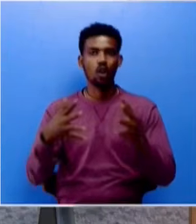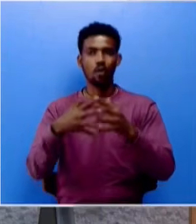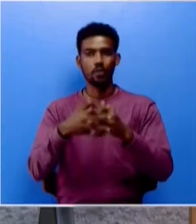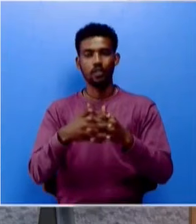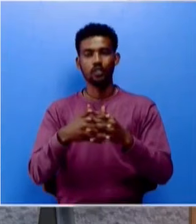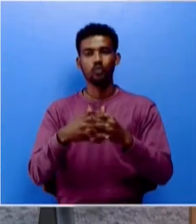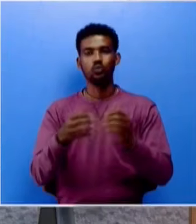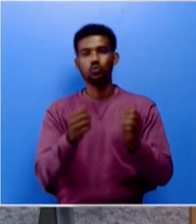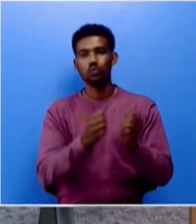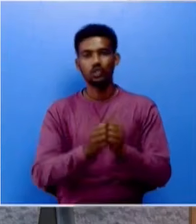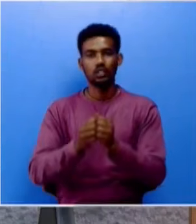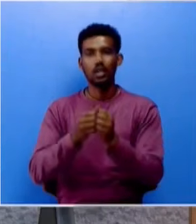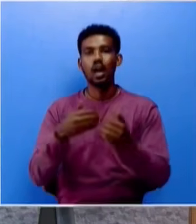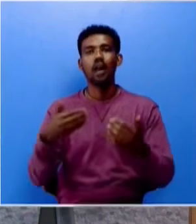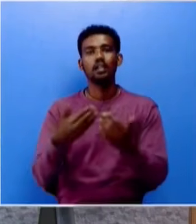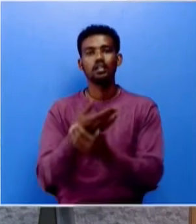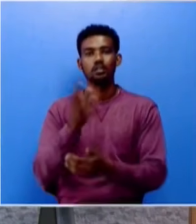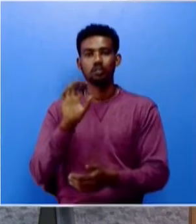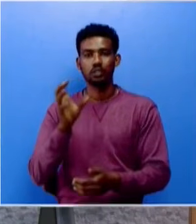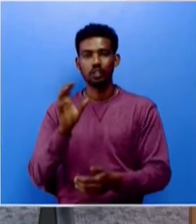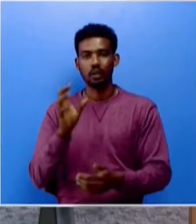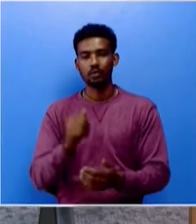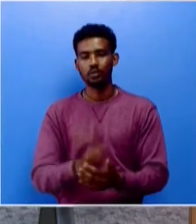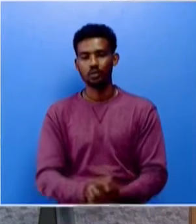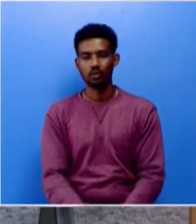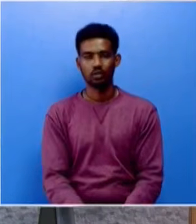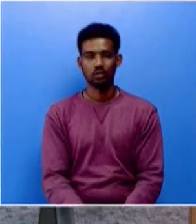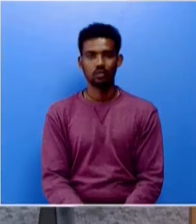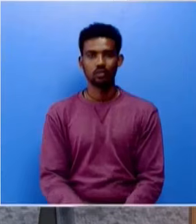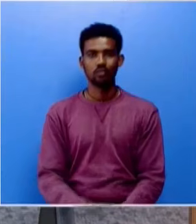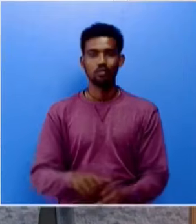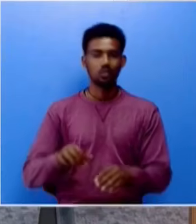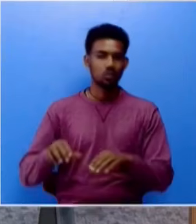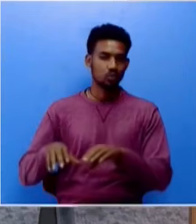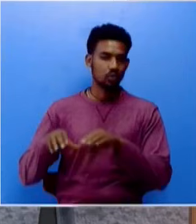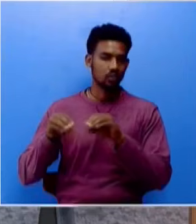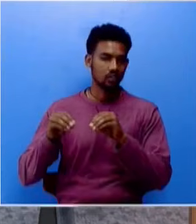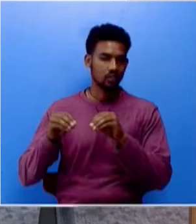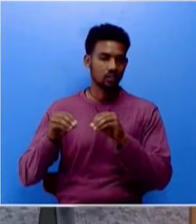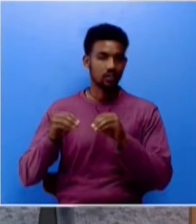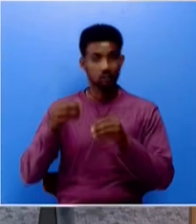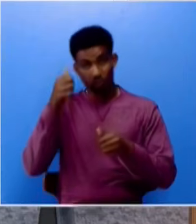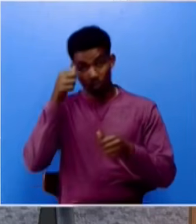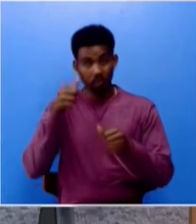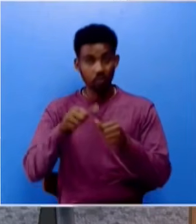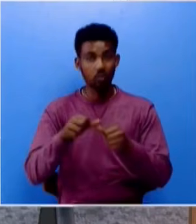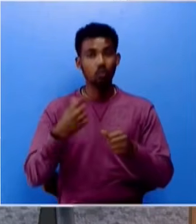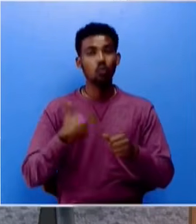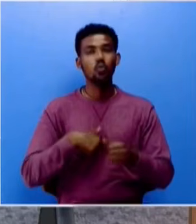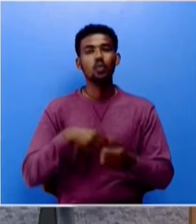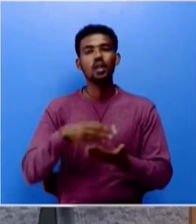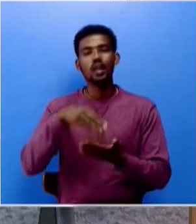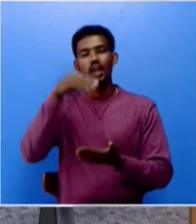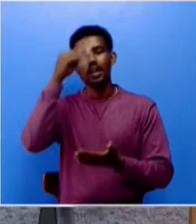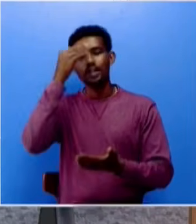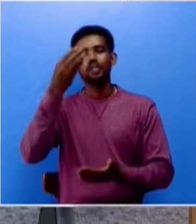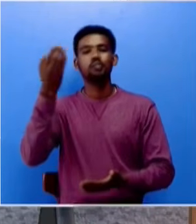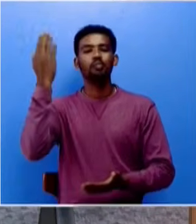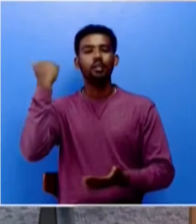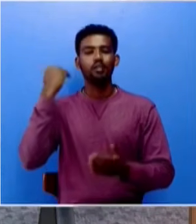collaboration with Addis Media Network. Students, did you remember what we have learned in the previous